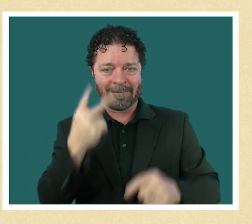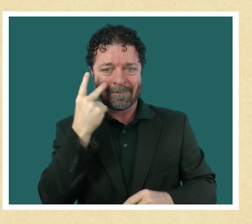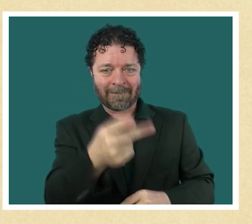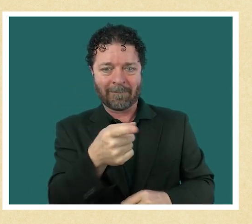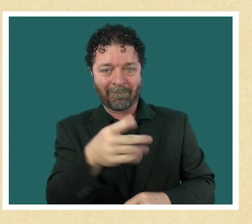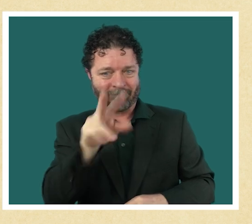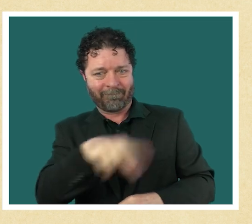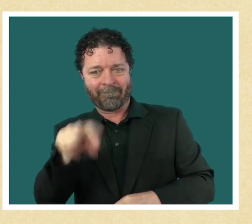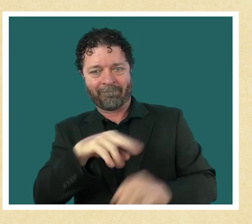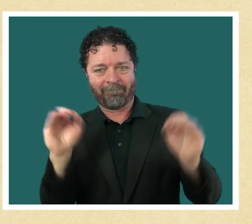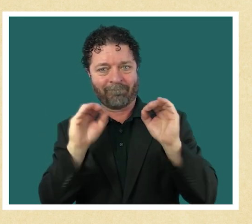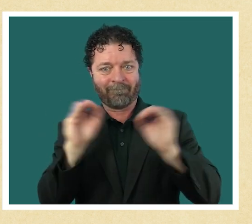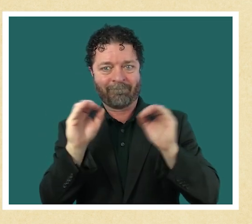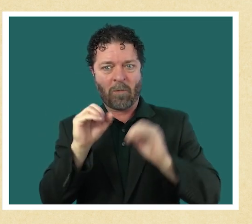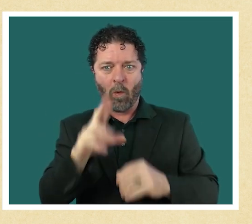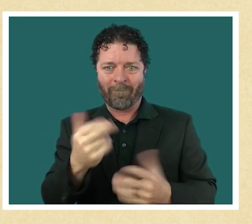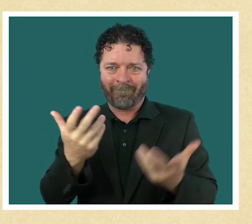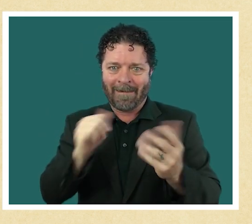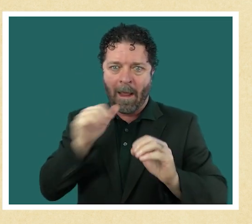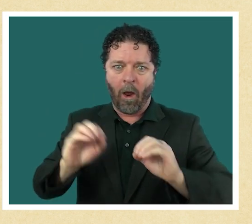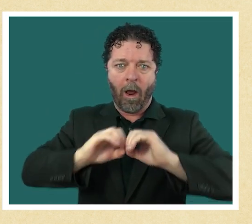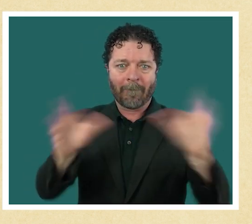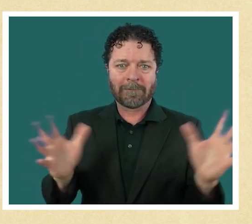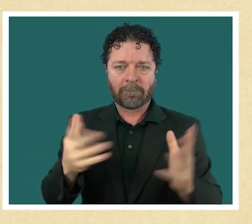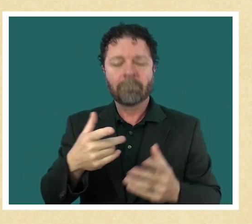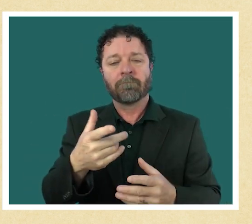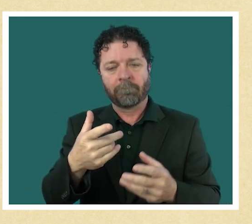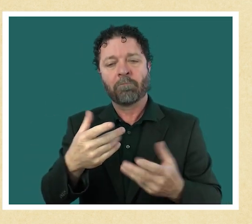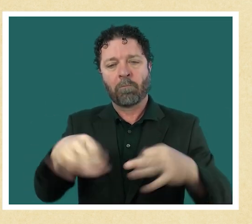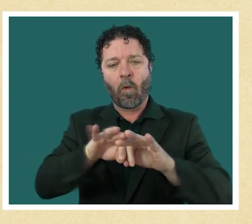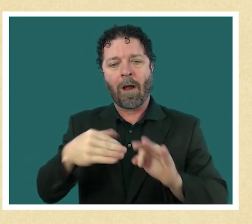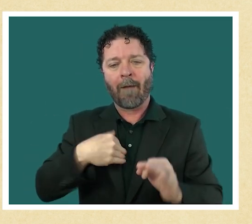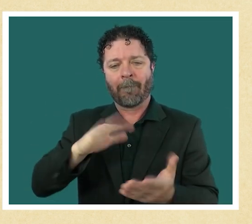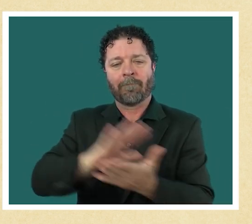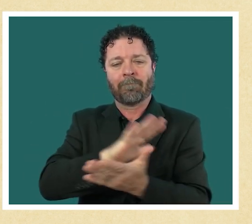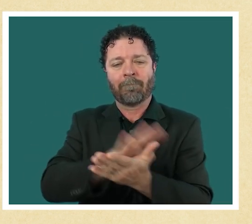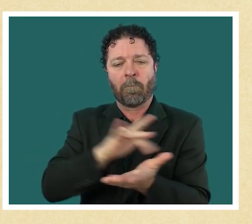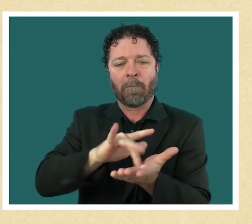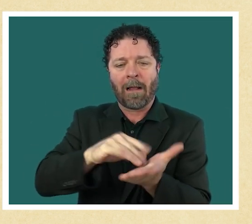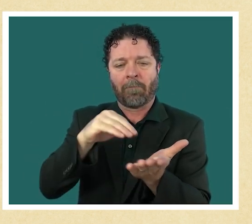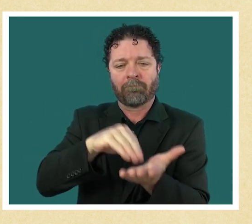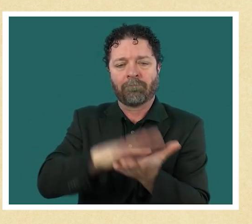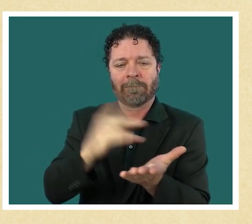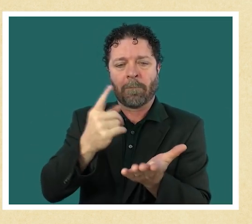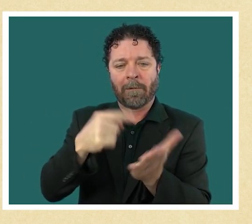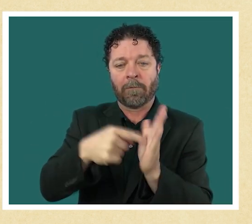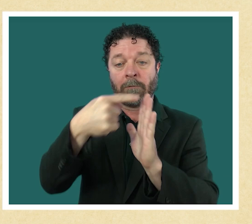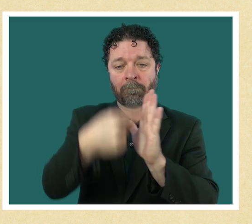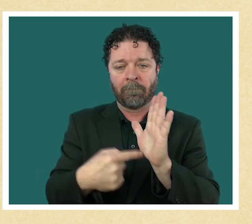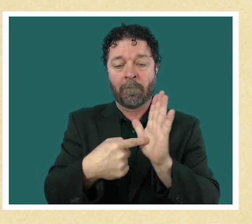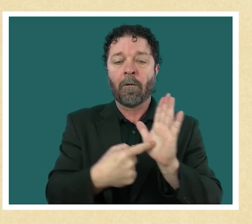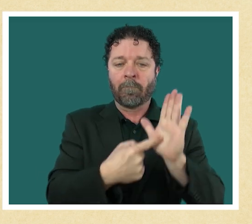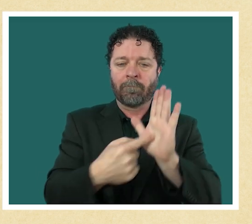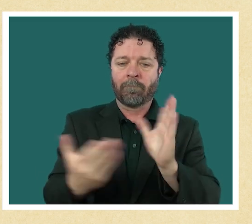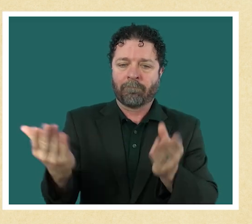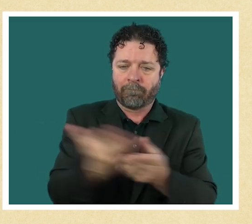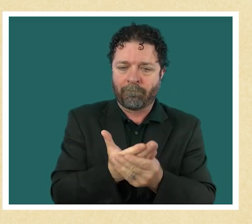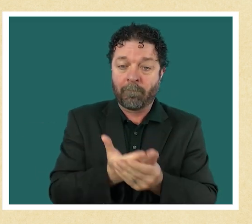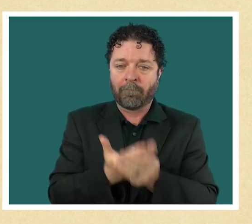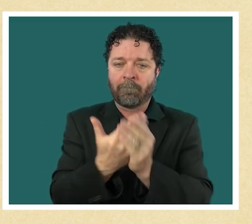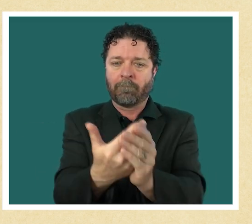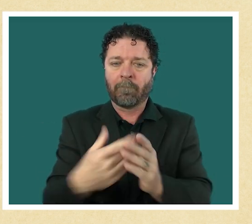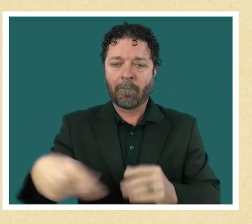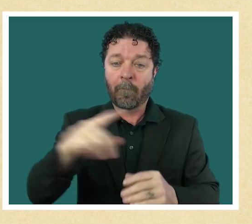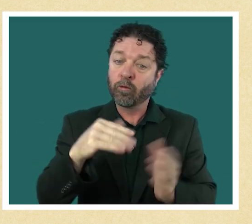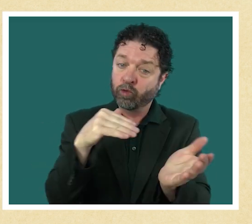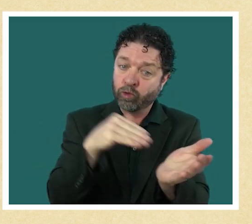obvious, supporting documentation is required. Supporting documentation can be a letter from a doctor or other provider